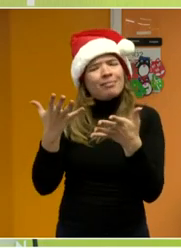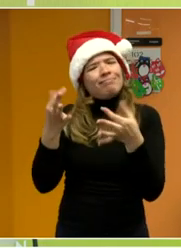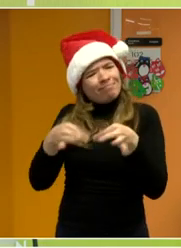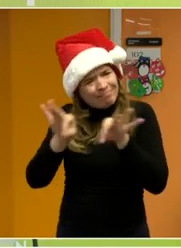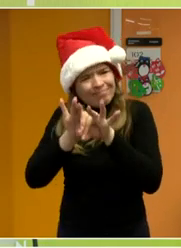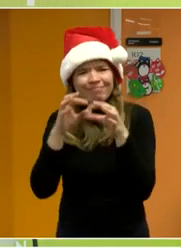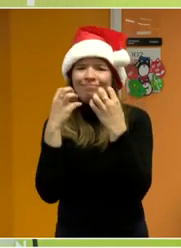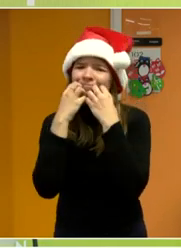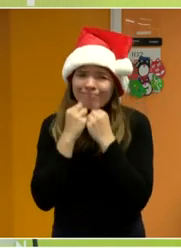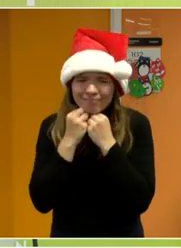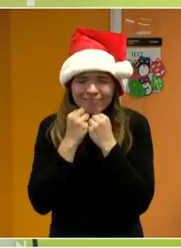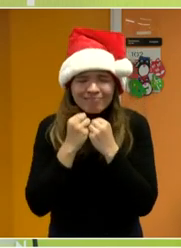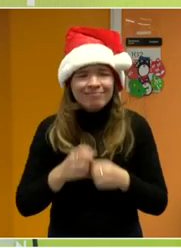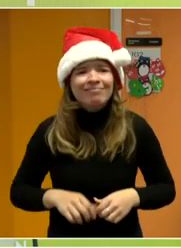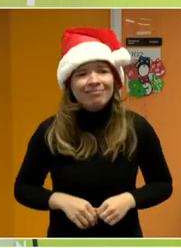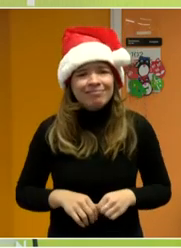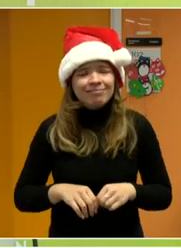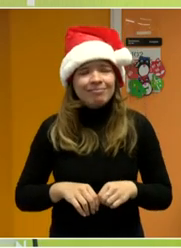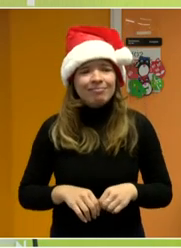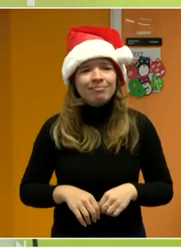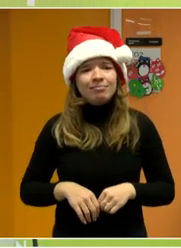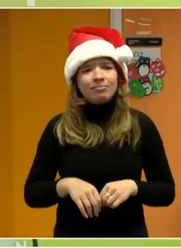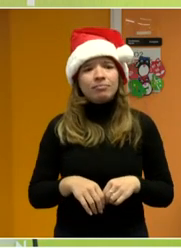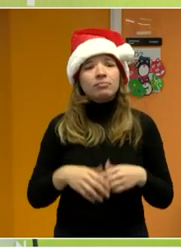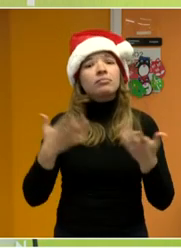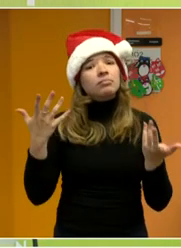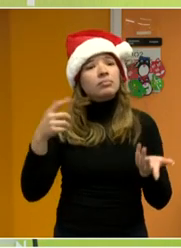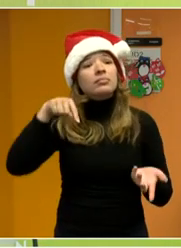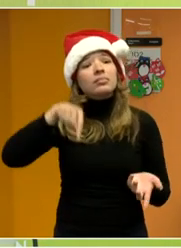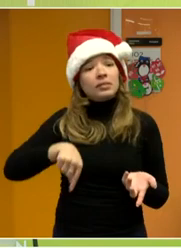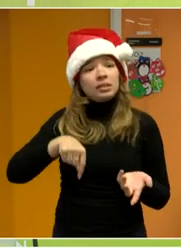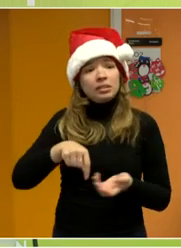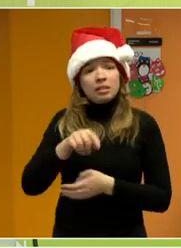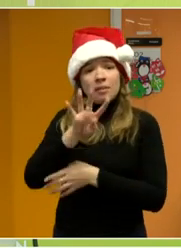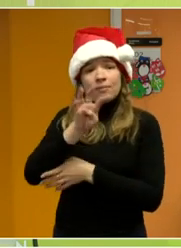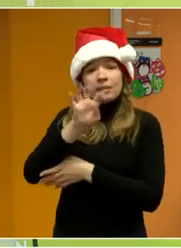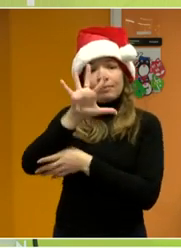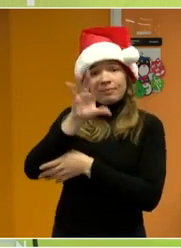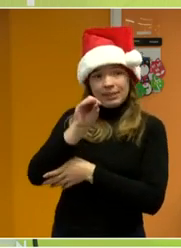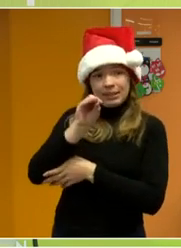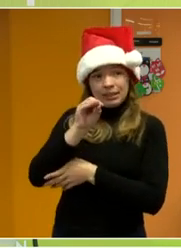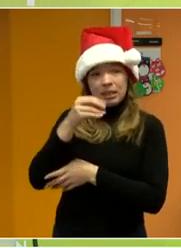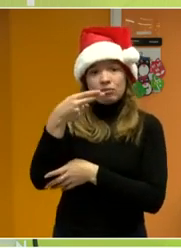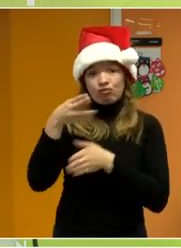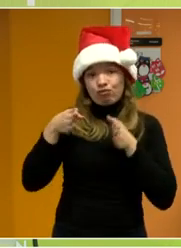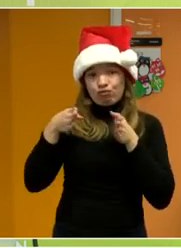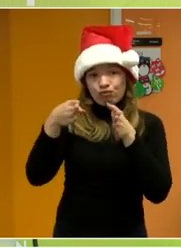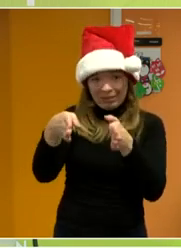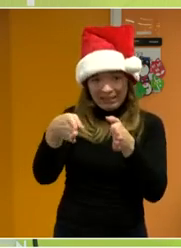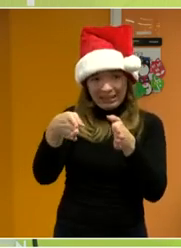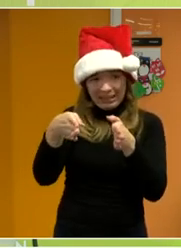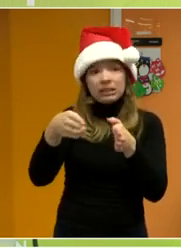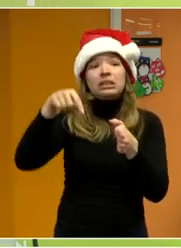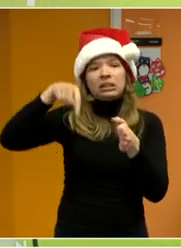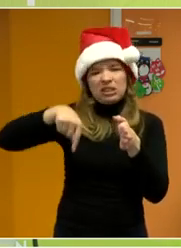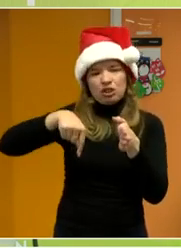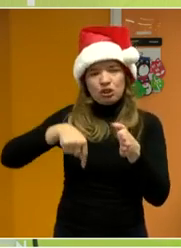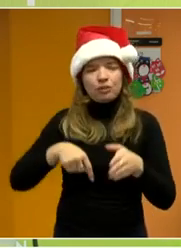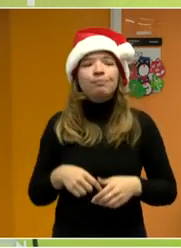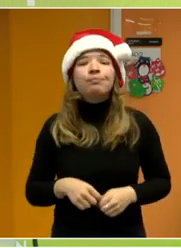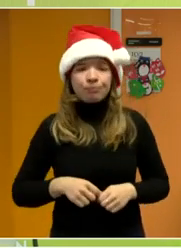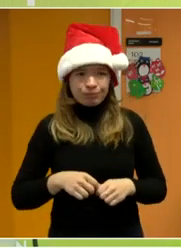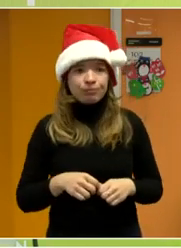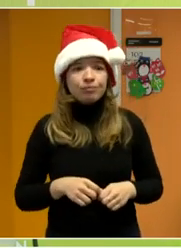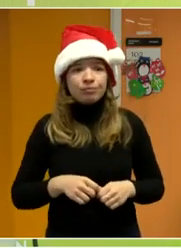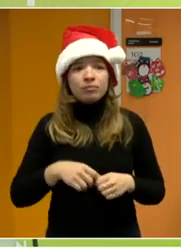in our Achievement Center at 450 H Street Northwest. Our second Achievement Center is located in Southeast near